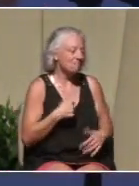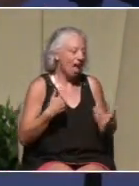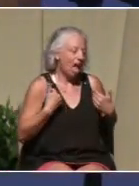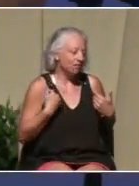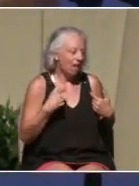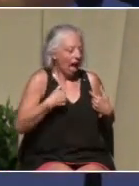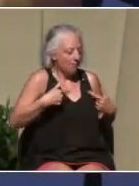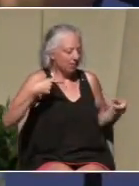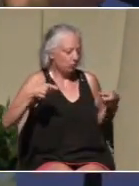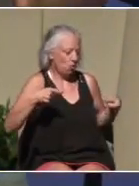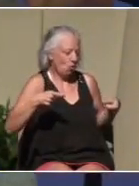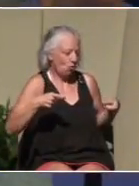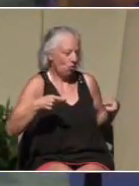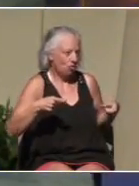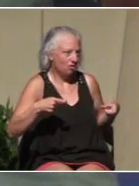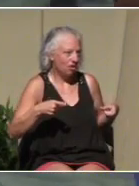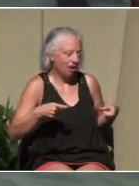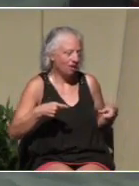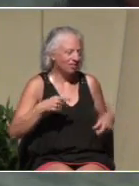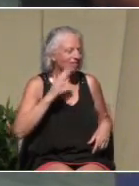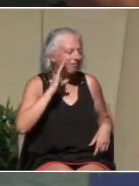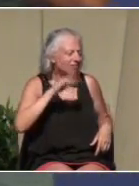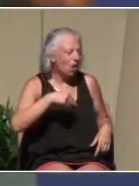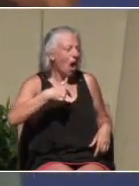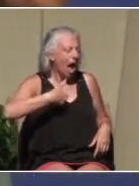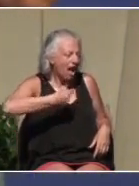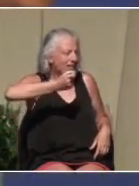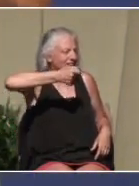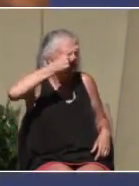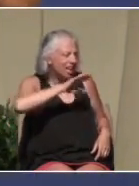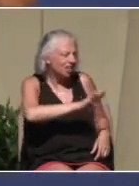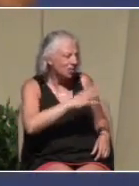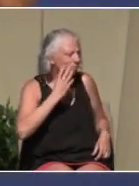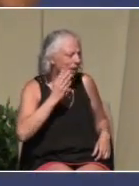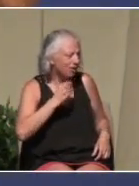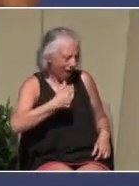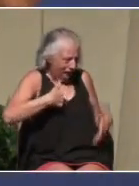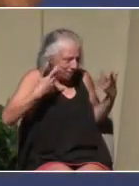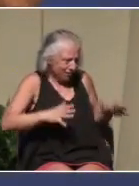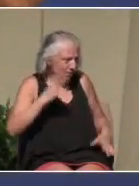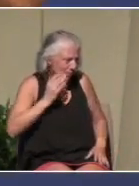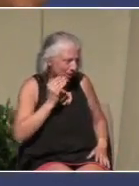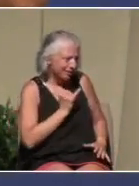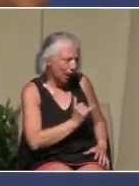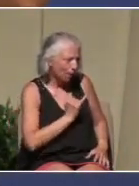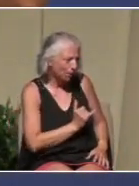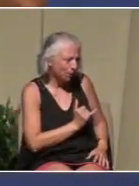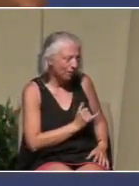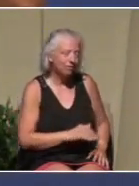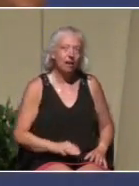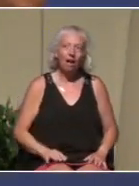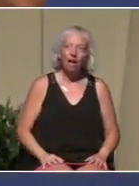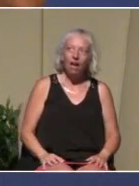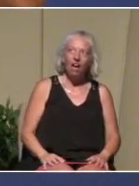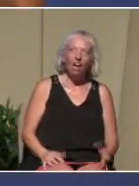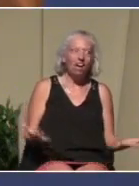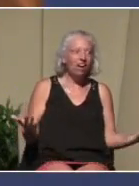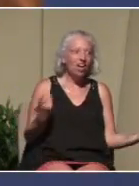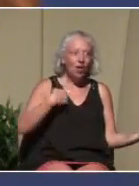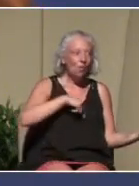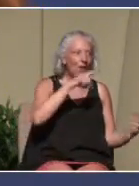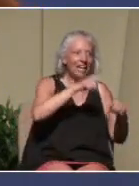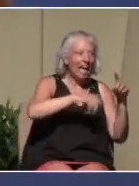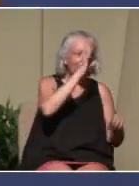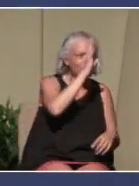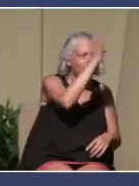And I want you to know that I get you. I get you. I've been there. Literally, who could make this stuff up? We believe in